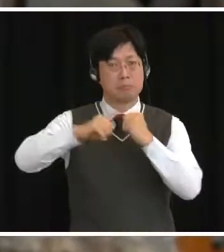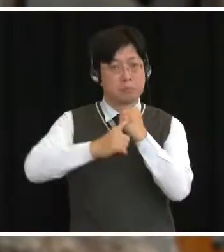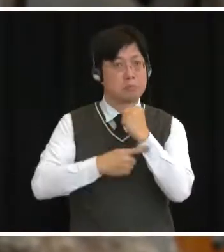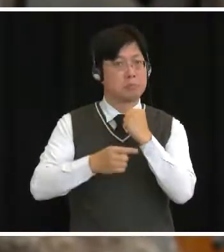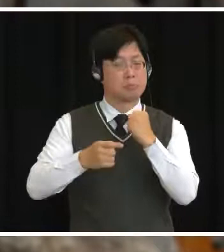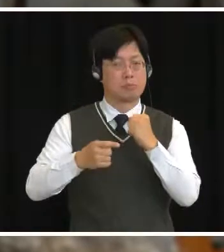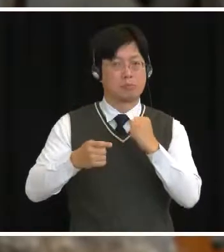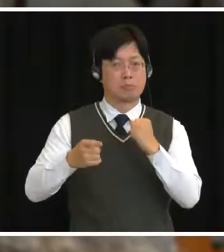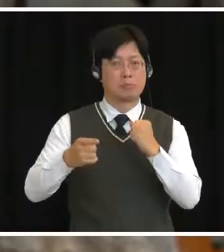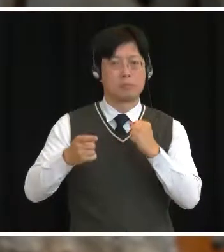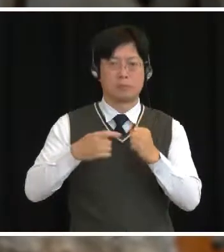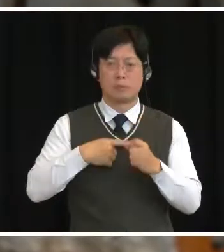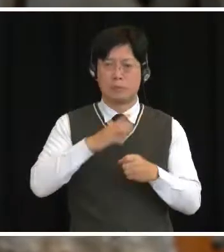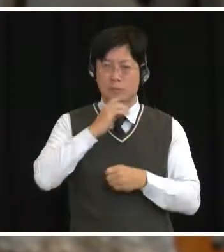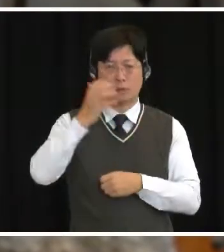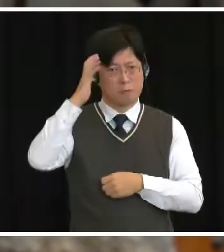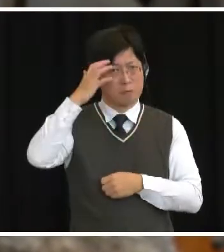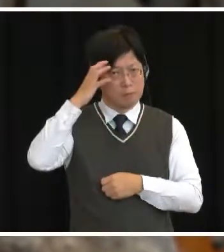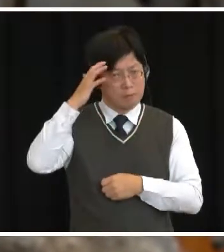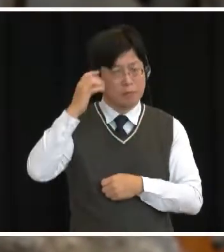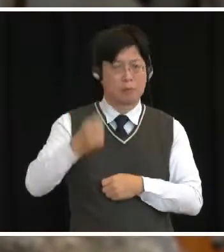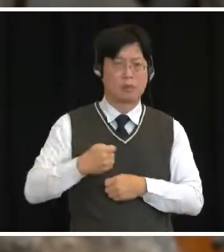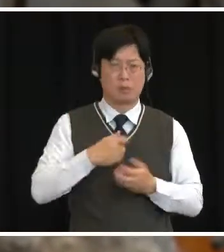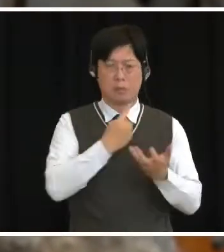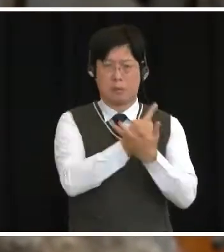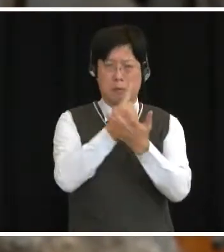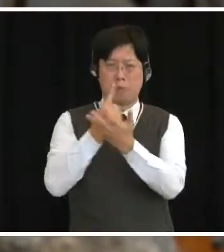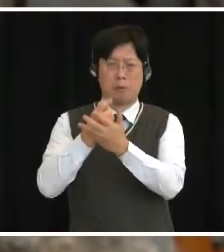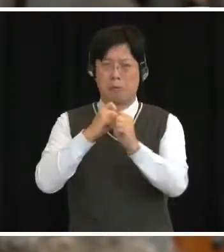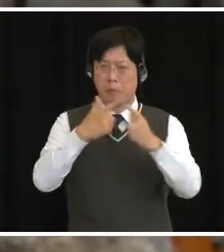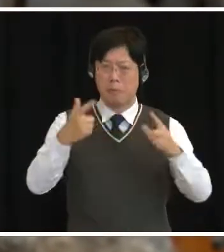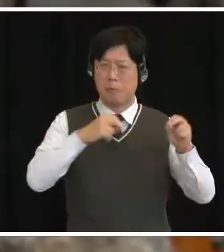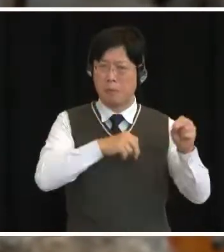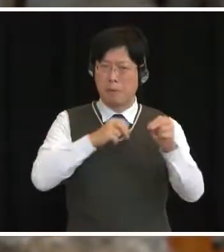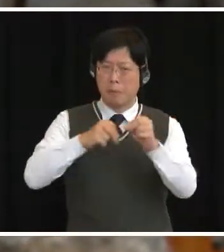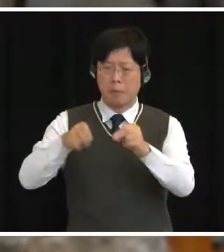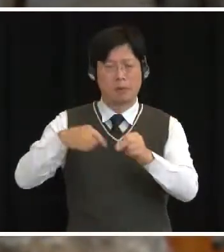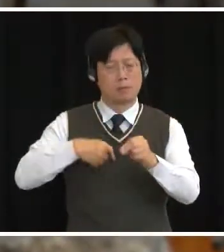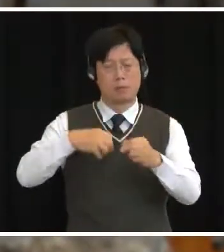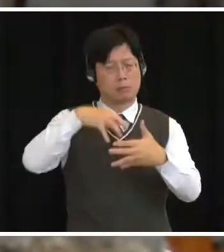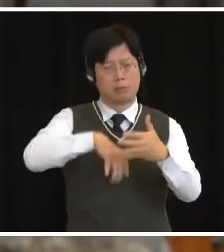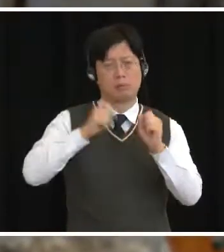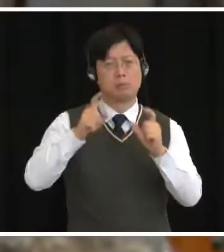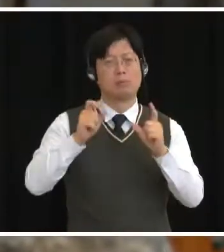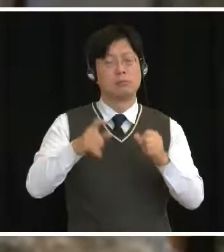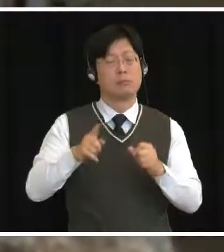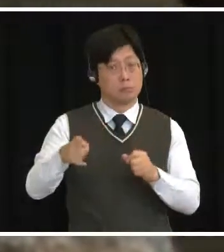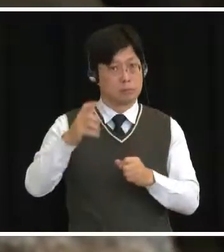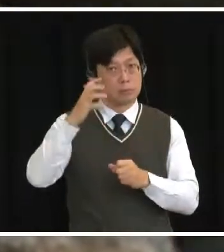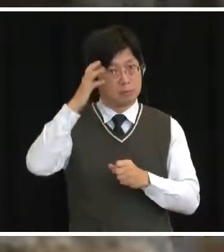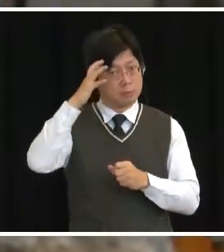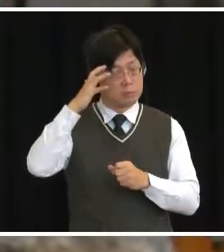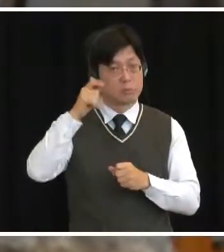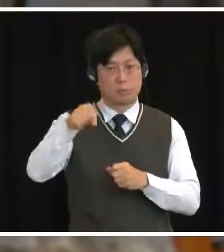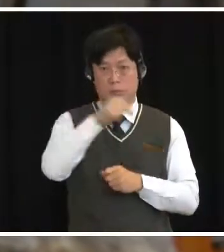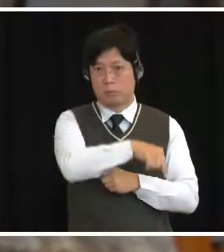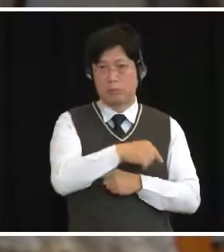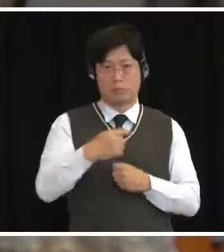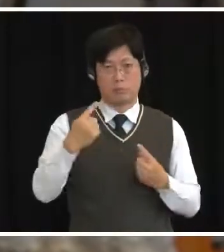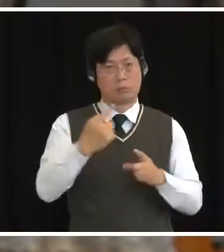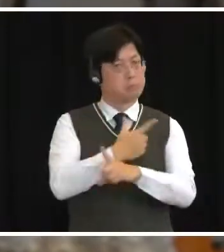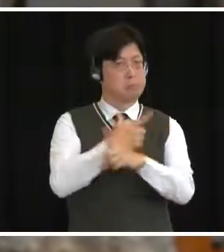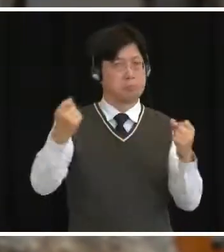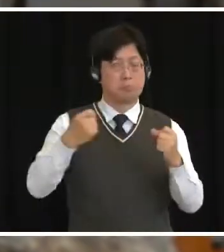is really stipulates about the right to engage in administrative acts or